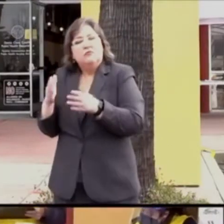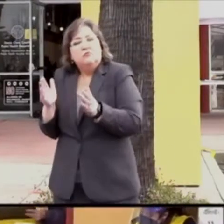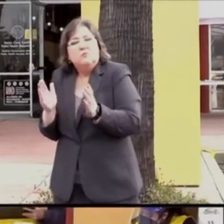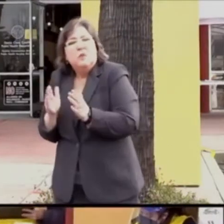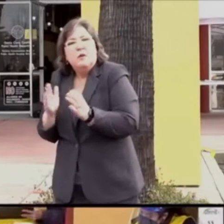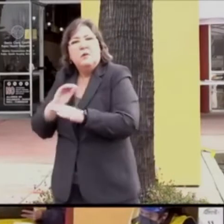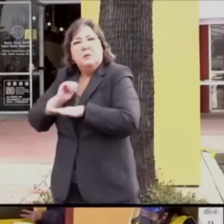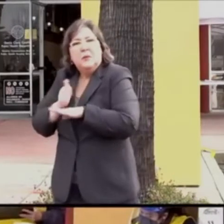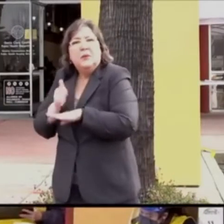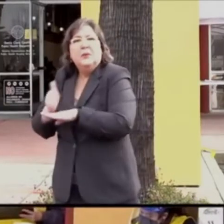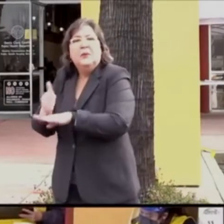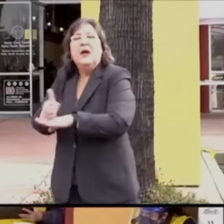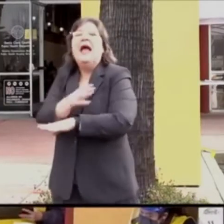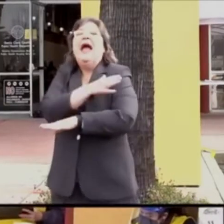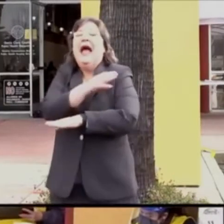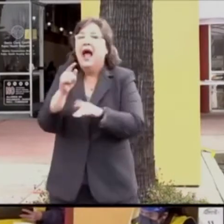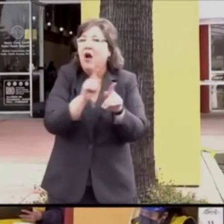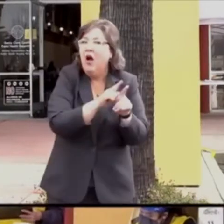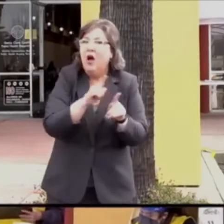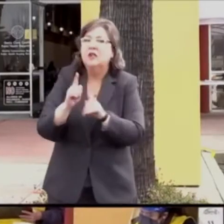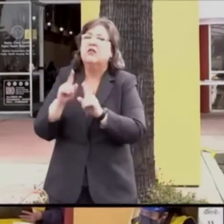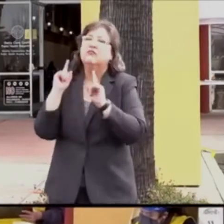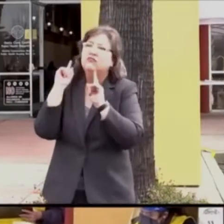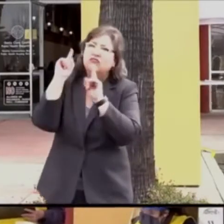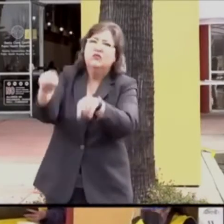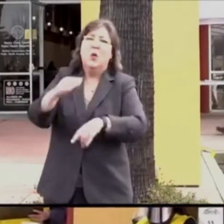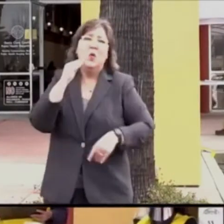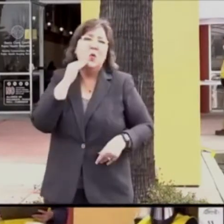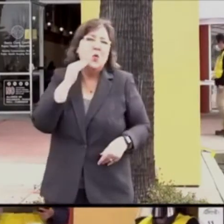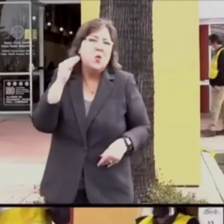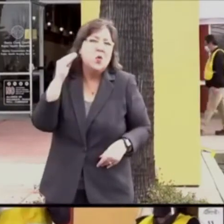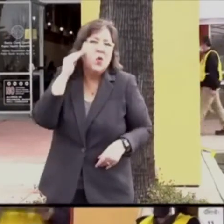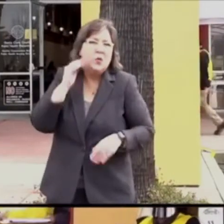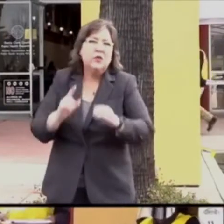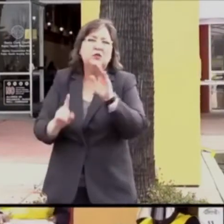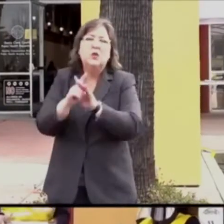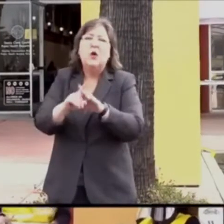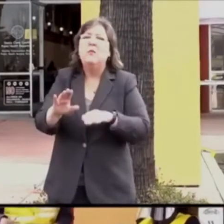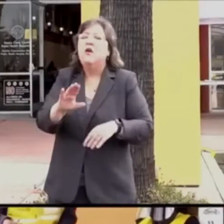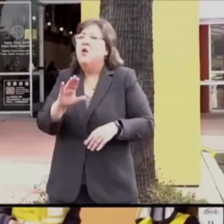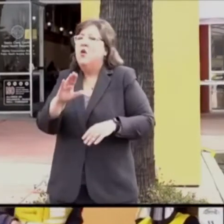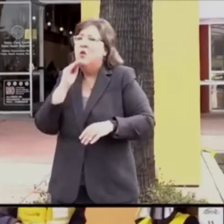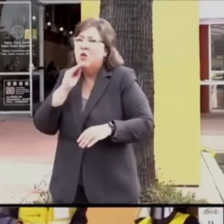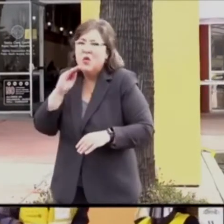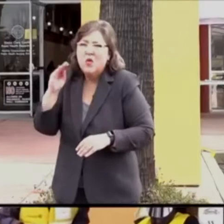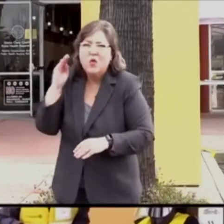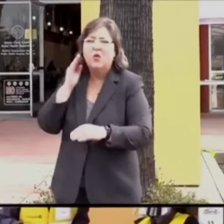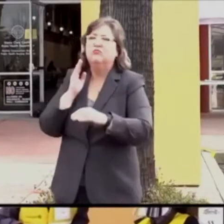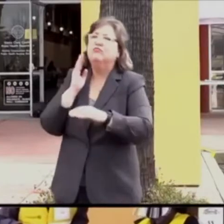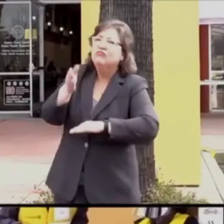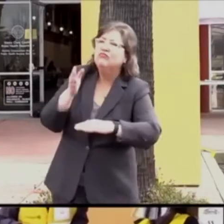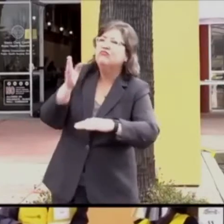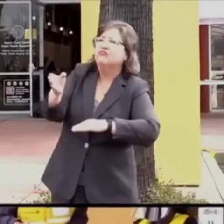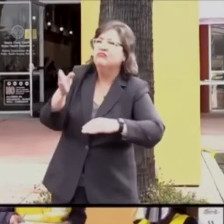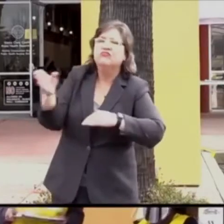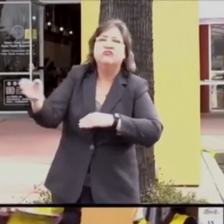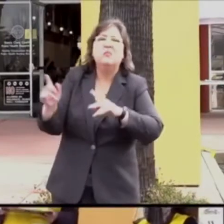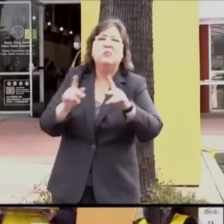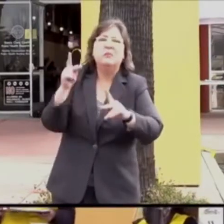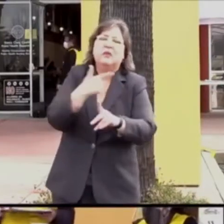is a plan that we have to layer all of the services and making them available. In addition, I just want to add one